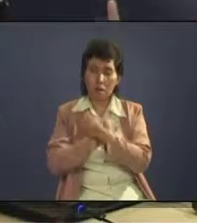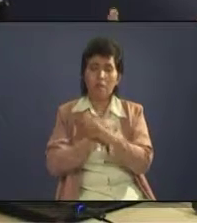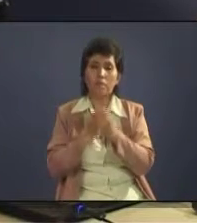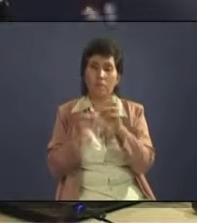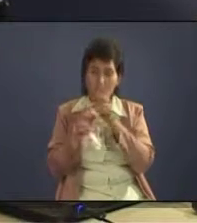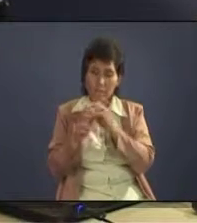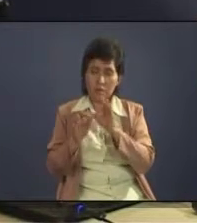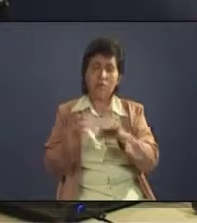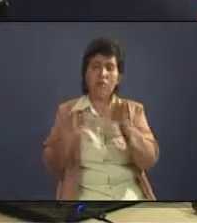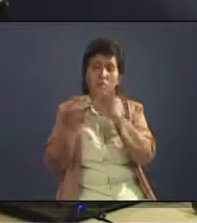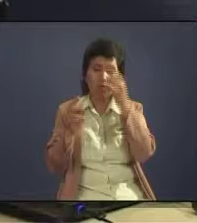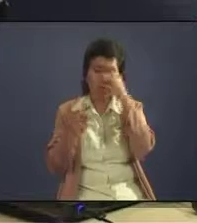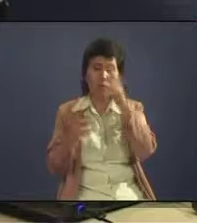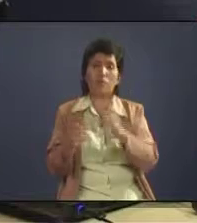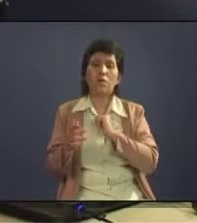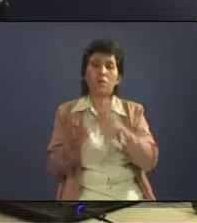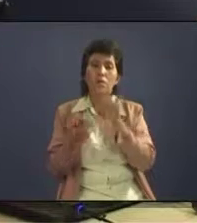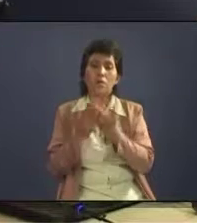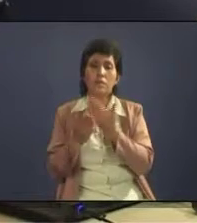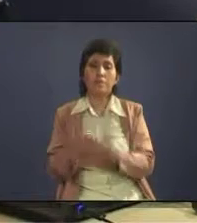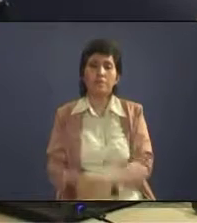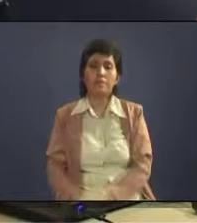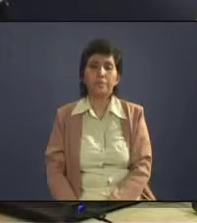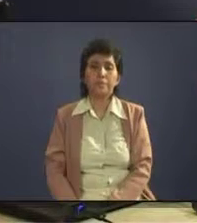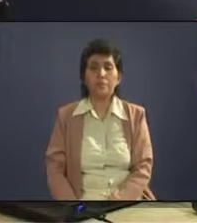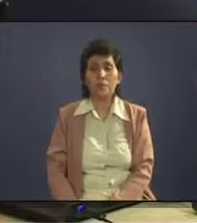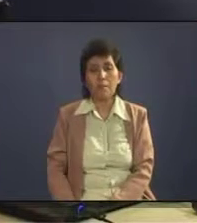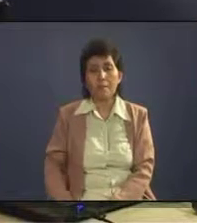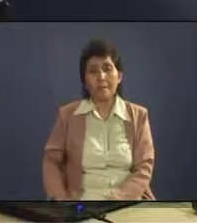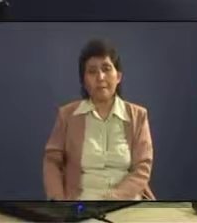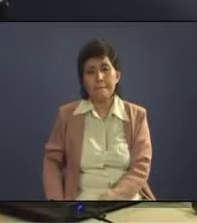first before you try to even love other people, okay?